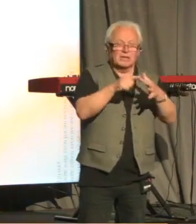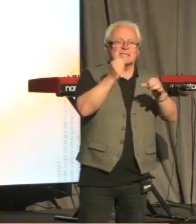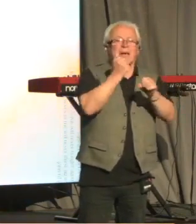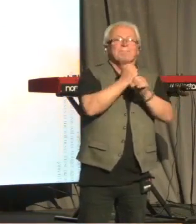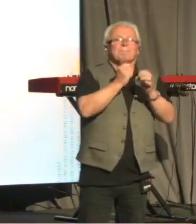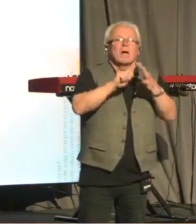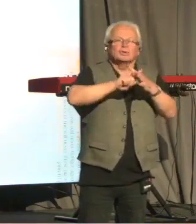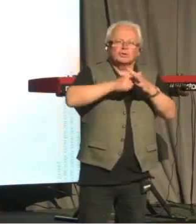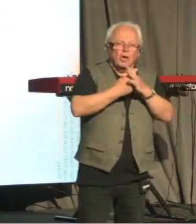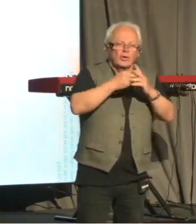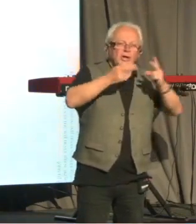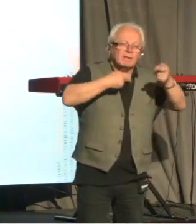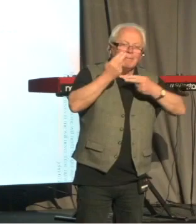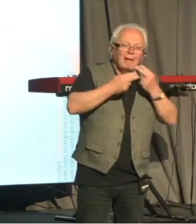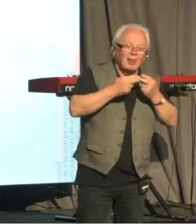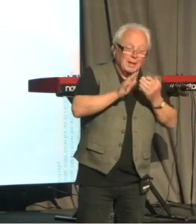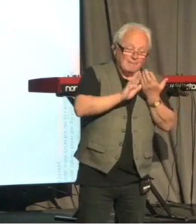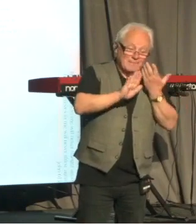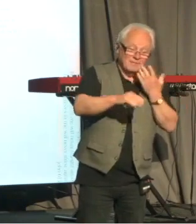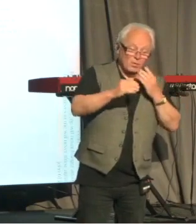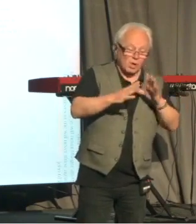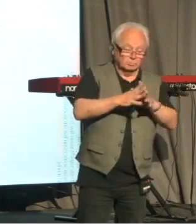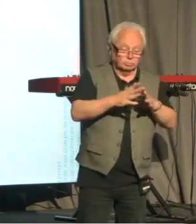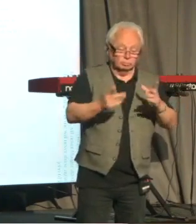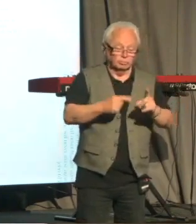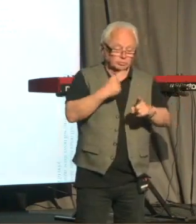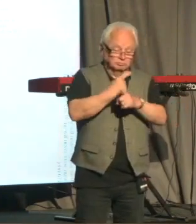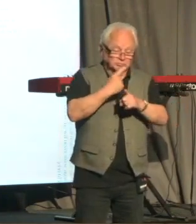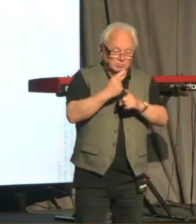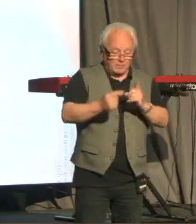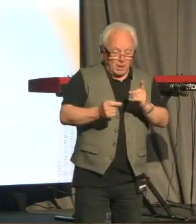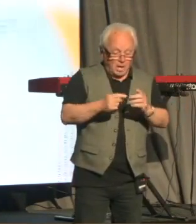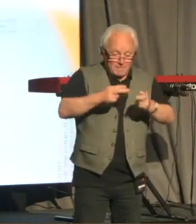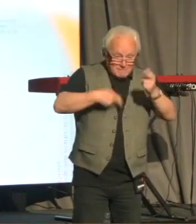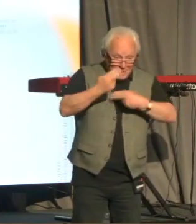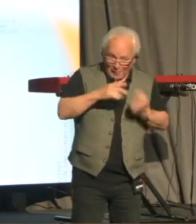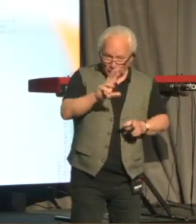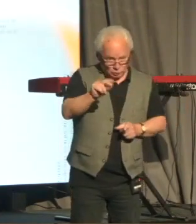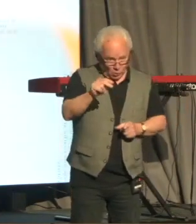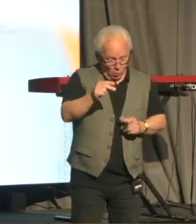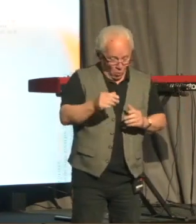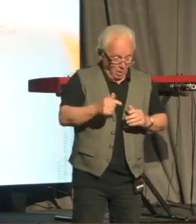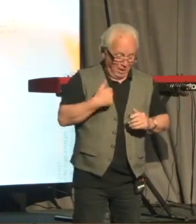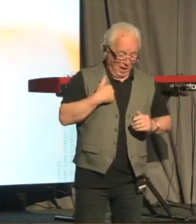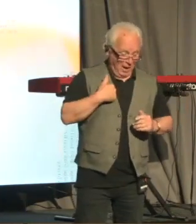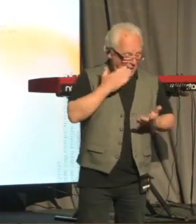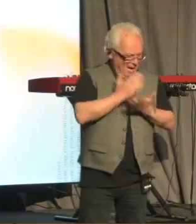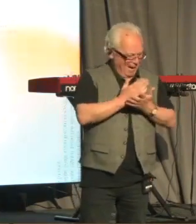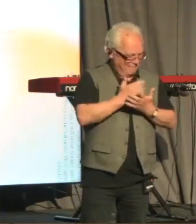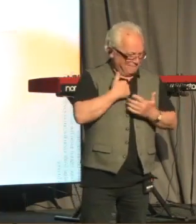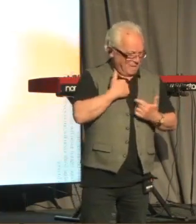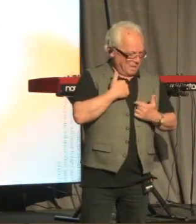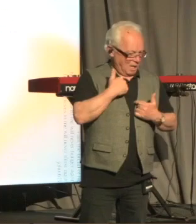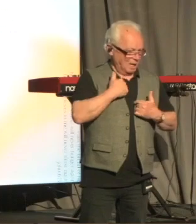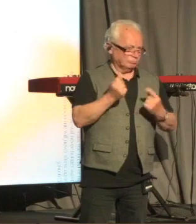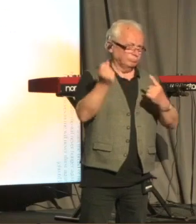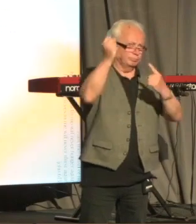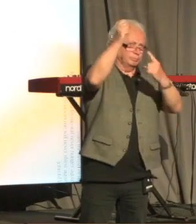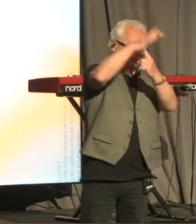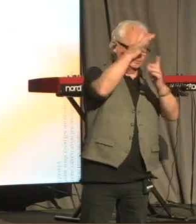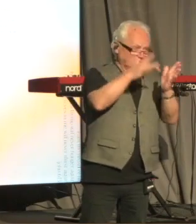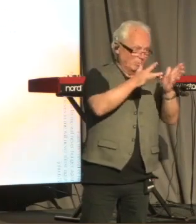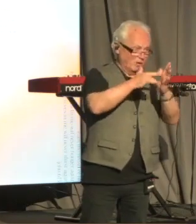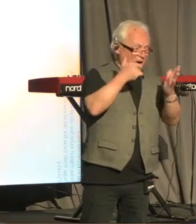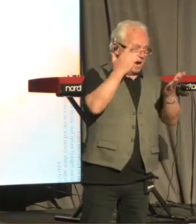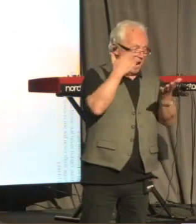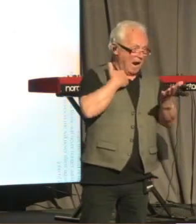you get before you get what you've came for. I am the main thing. It's me. I am the bread of life. I am